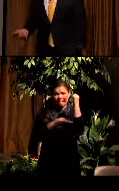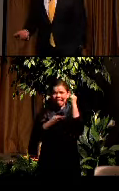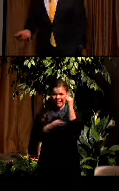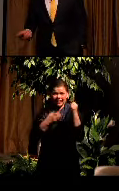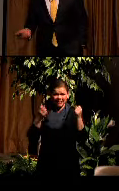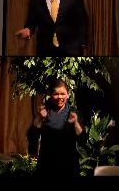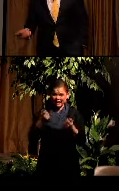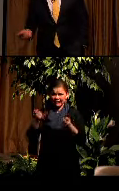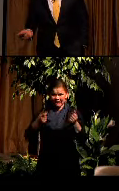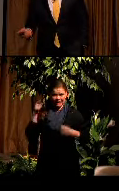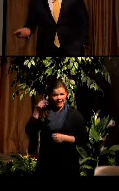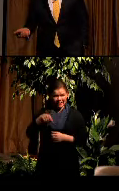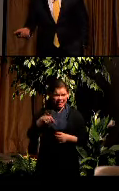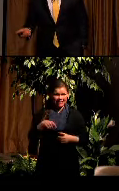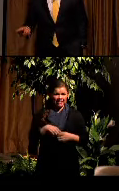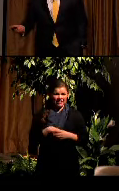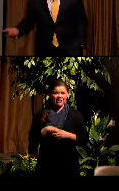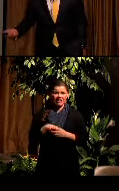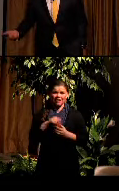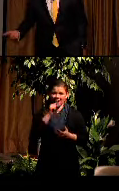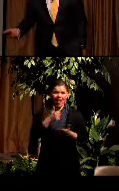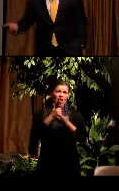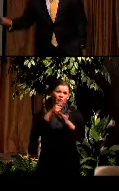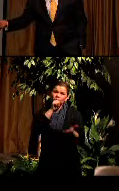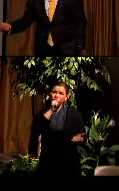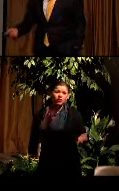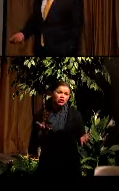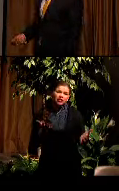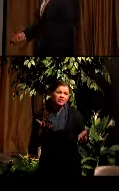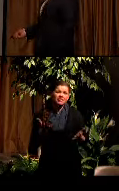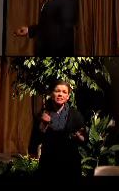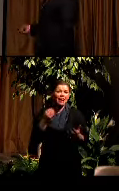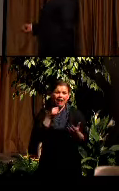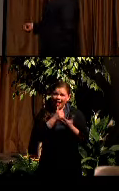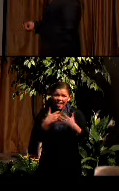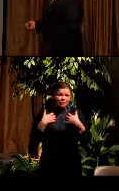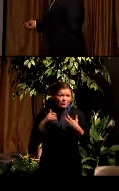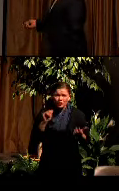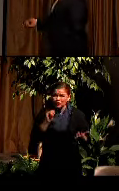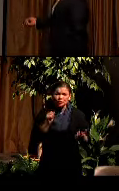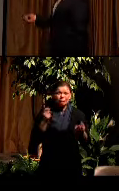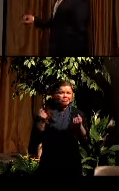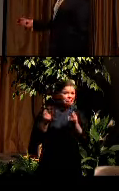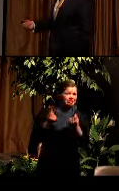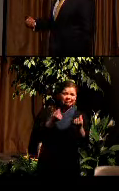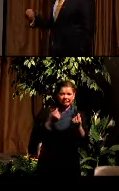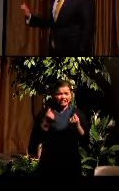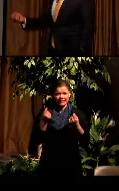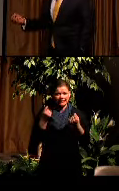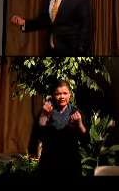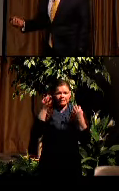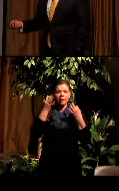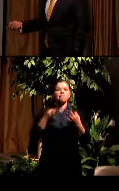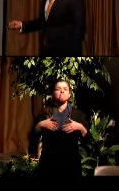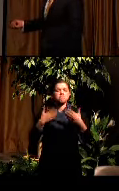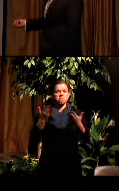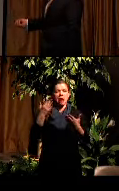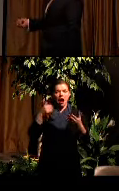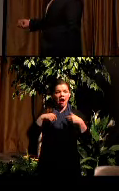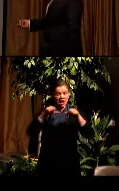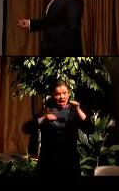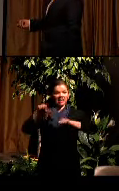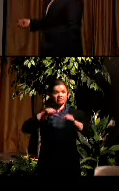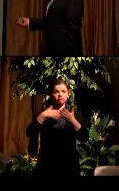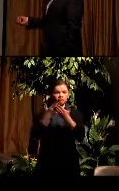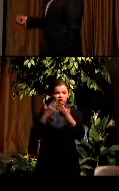do any good for wildlife, for birds, for native mammals, for native resident species. But we actually provided science to show that you could